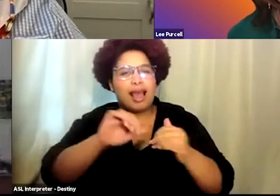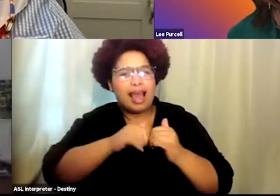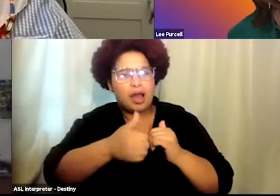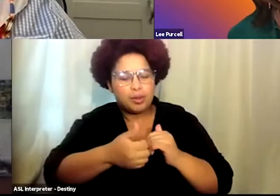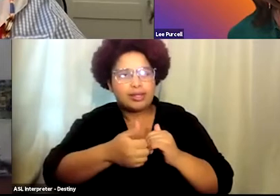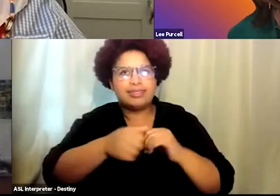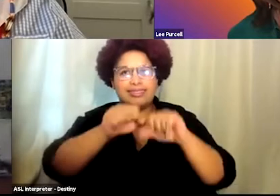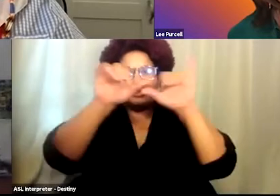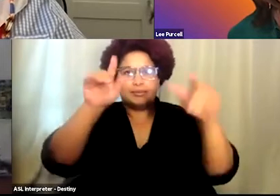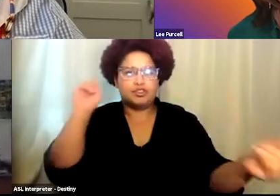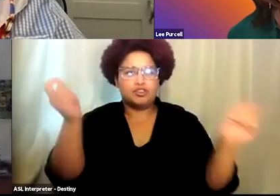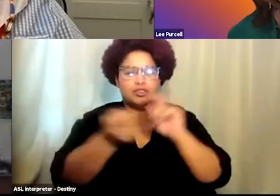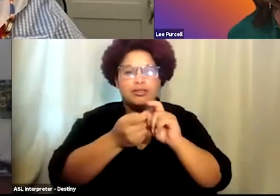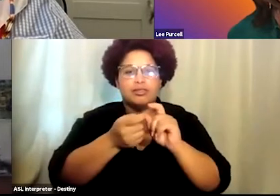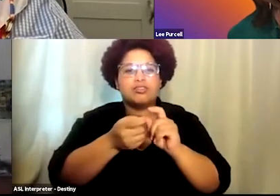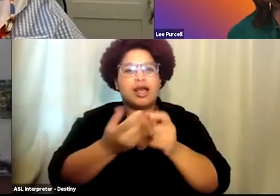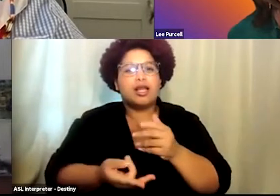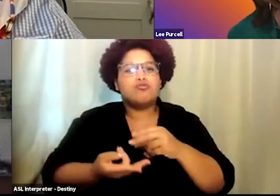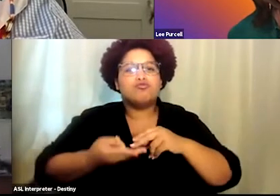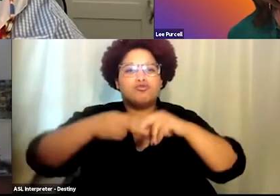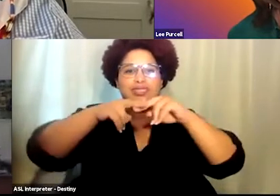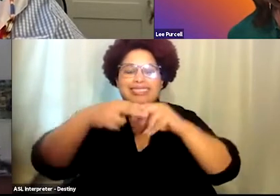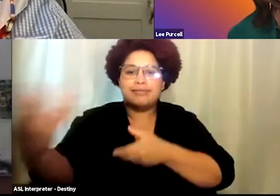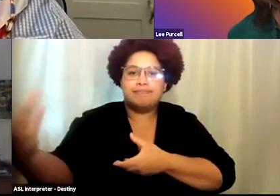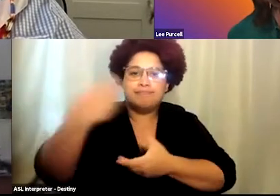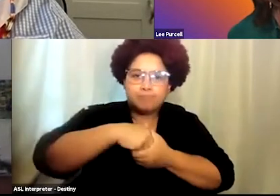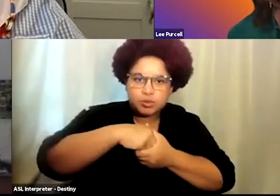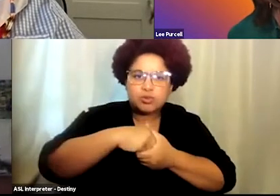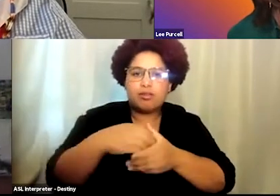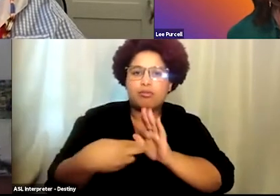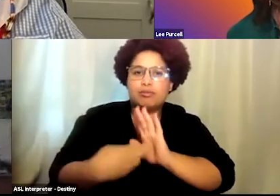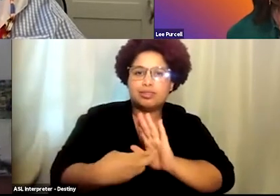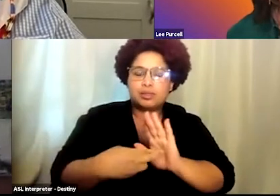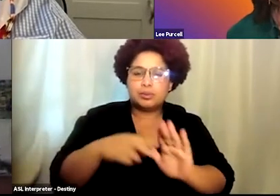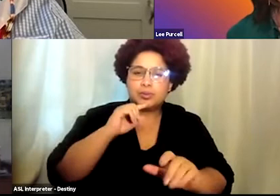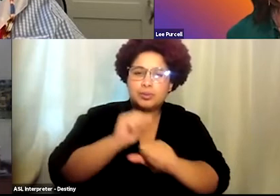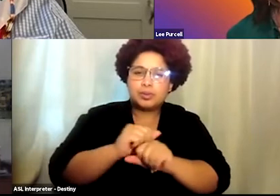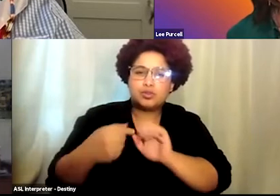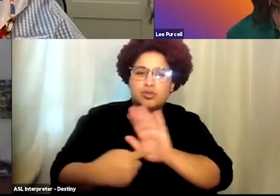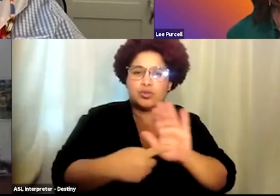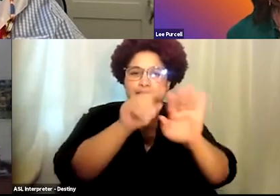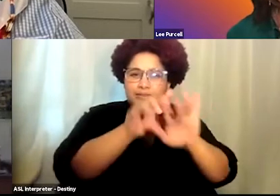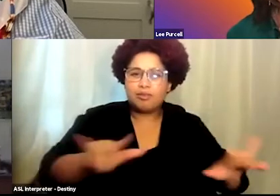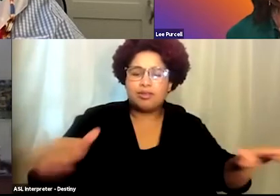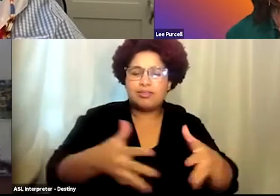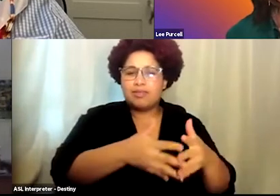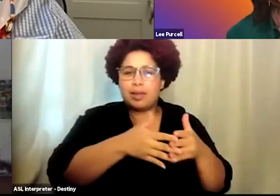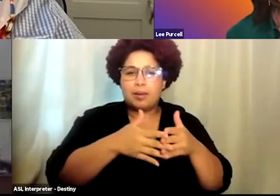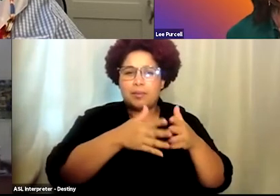systematic change and greater inclusion and opportunities for senior representation that reflects the real, true diversity of the American